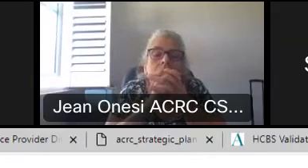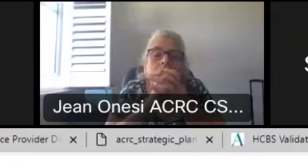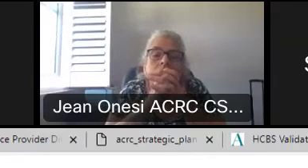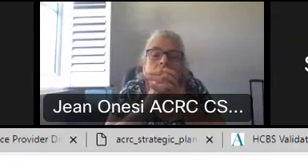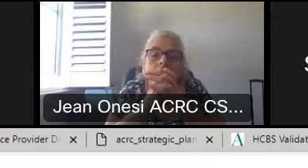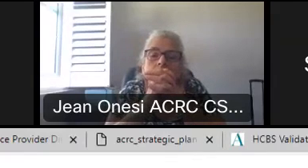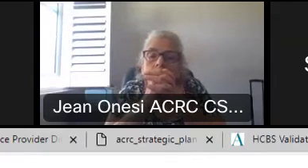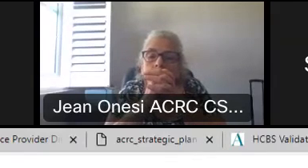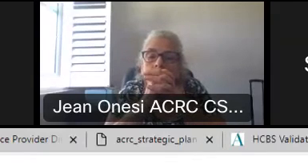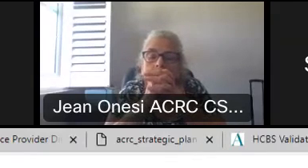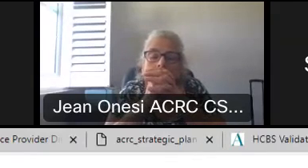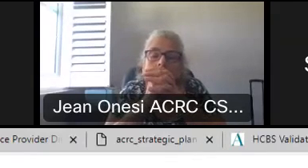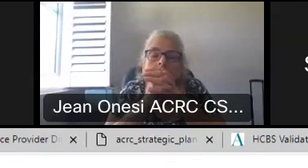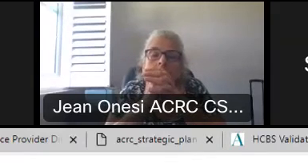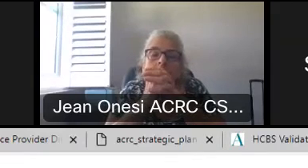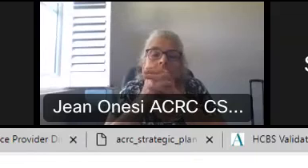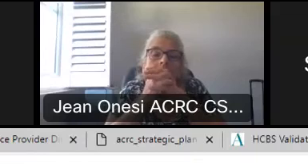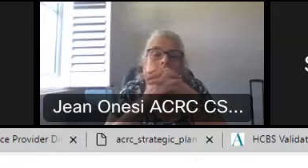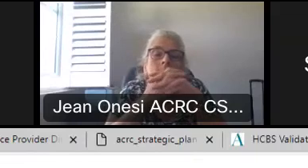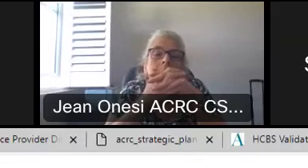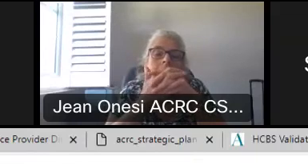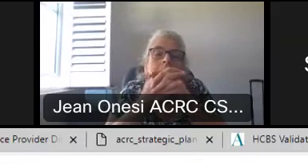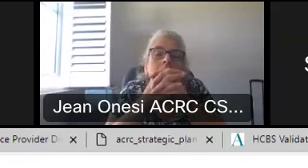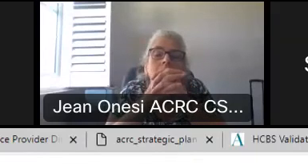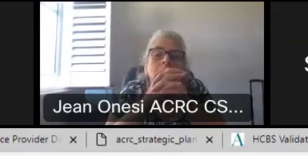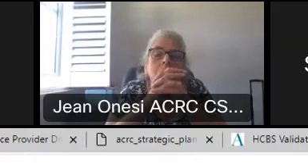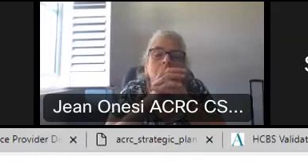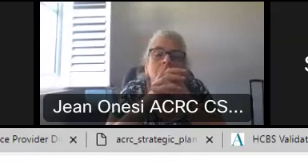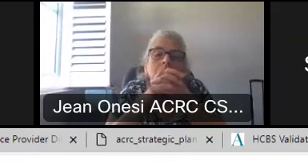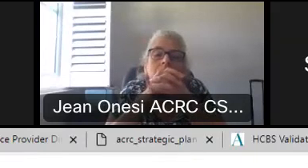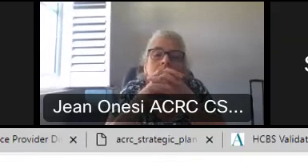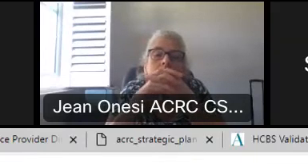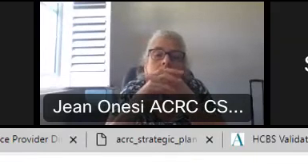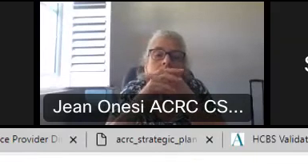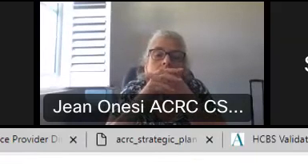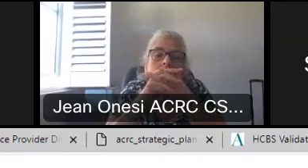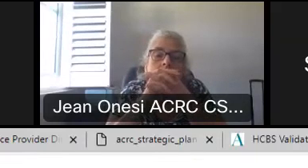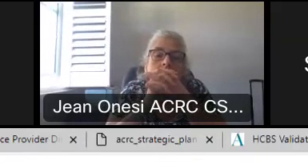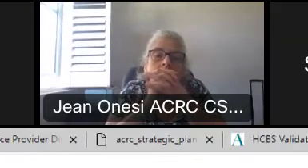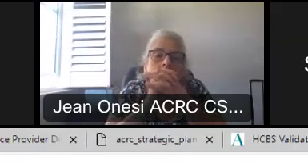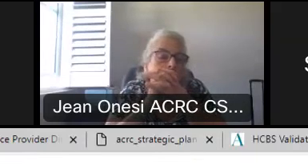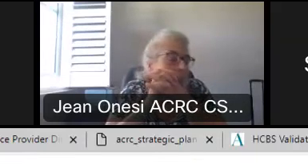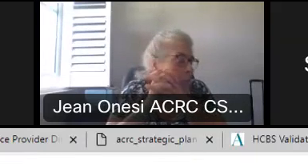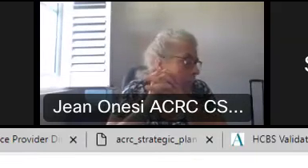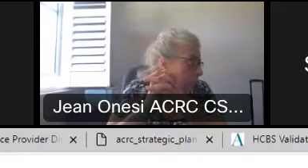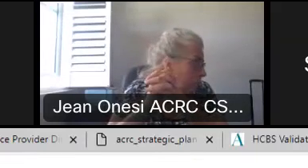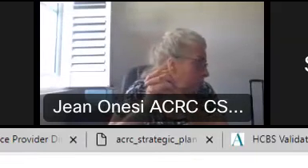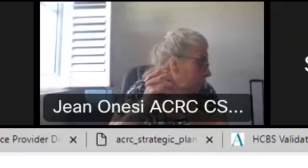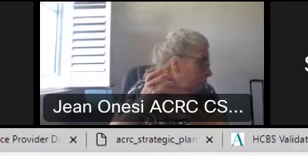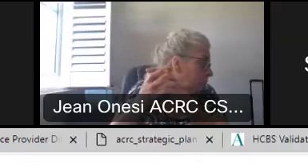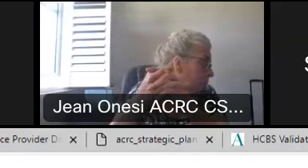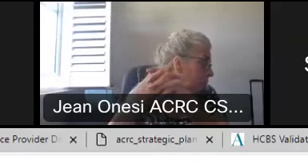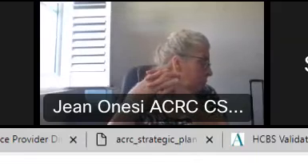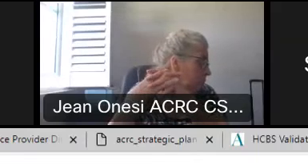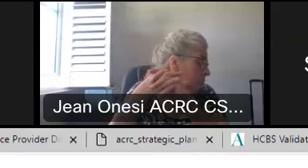20% range, but appreciate we had a little bit of a slow start to it, but a lot of folks looked like they did it towards the end. And I have